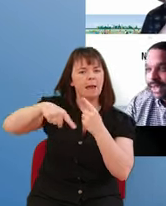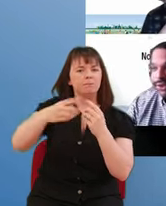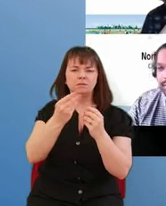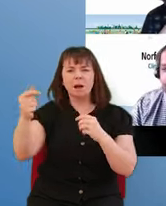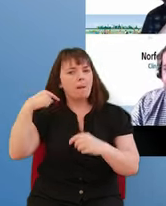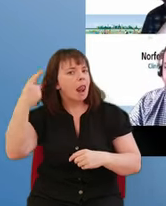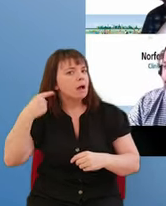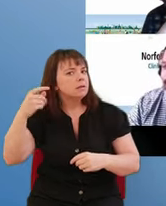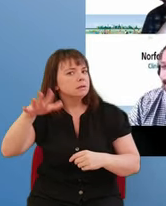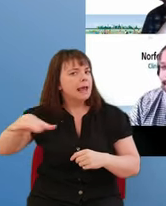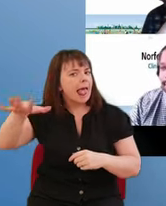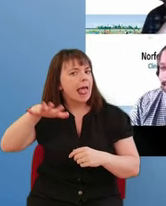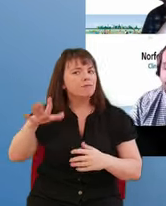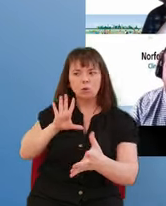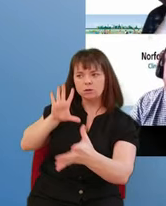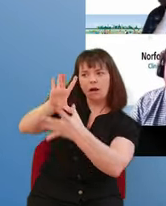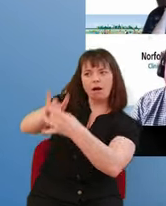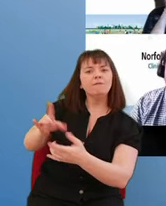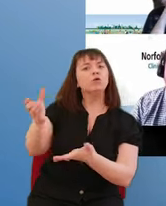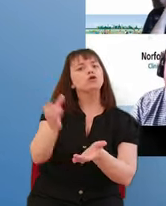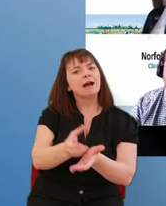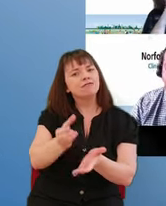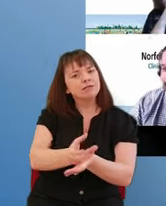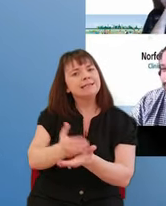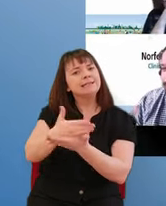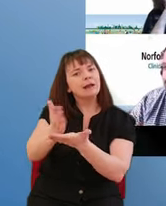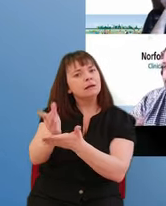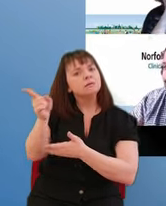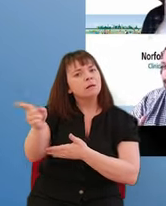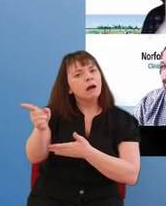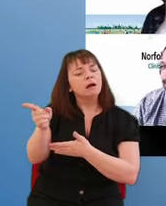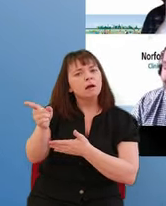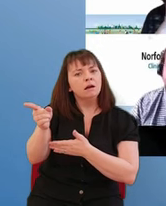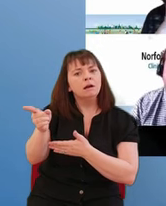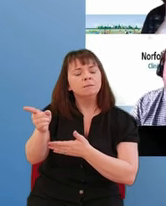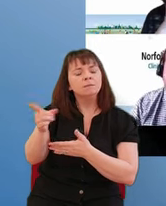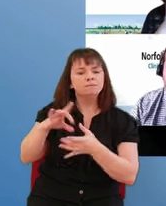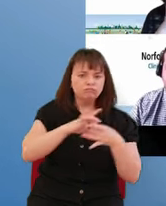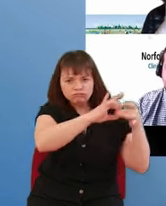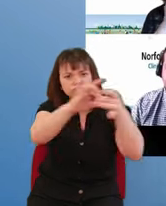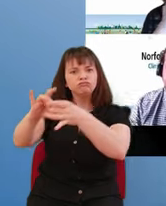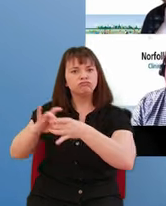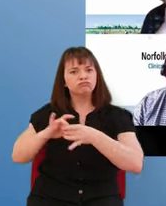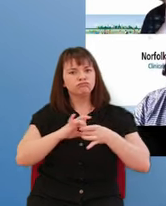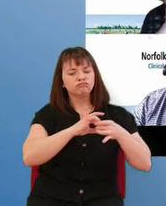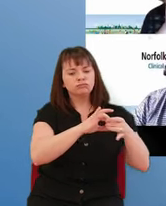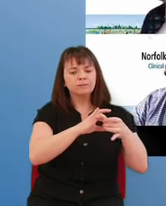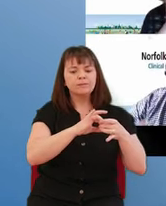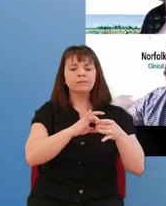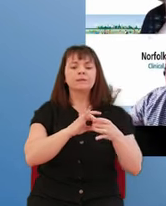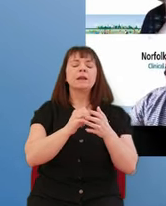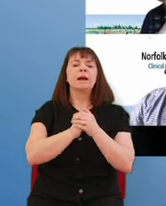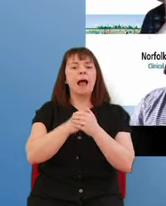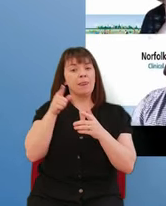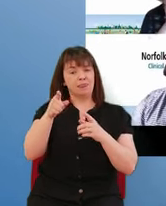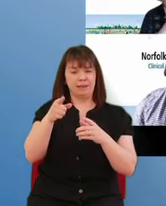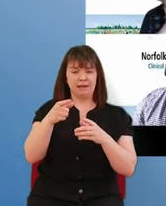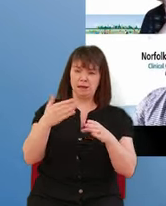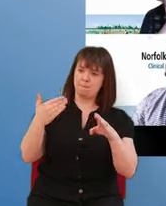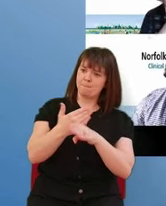group is to gather the local intelligence, review and agree a stringent improvement plan, and hopefully inform and